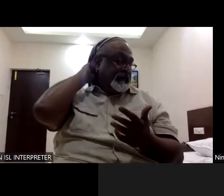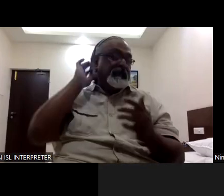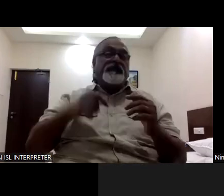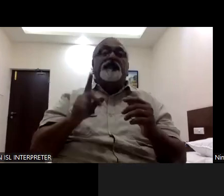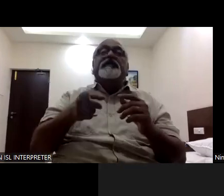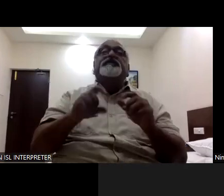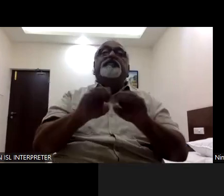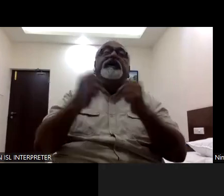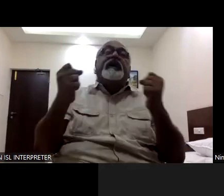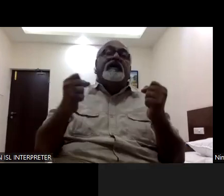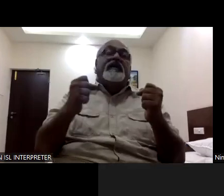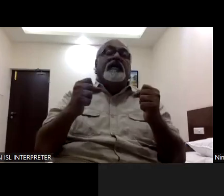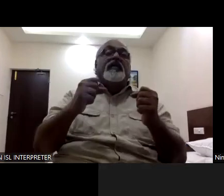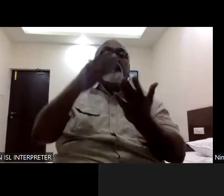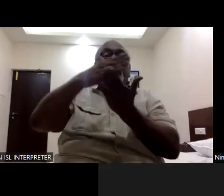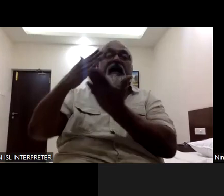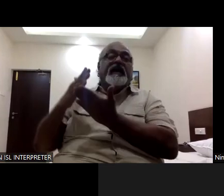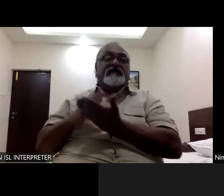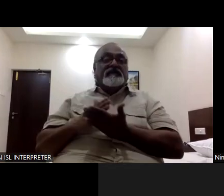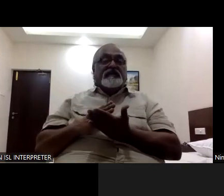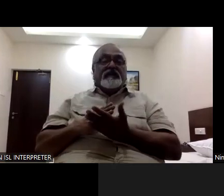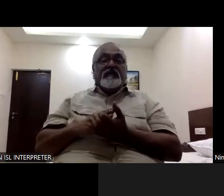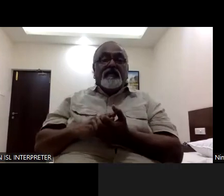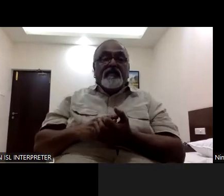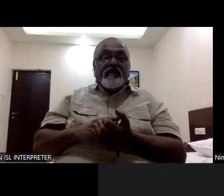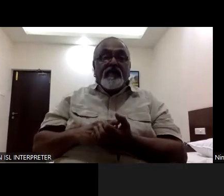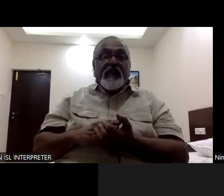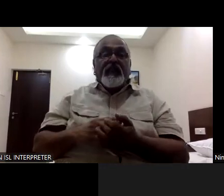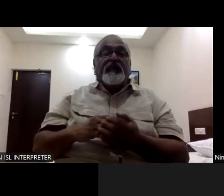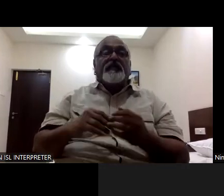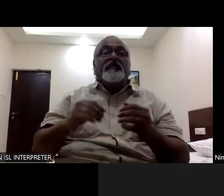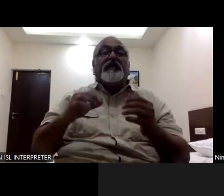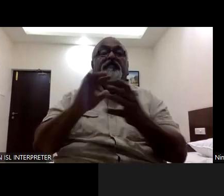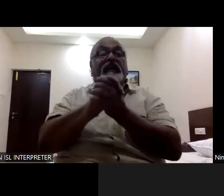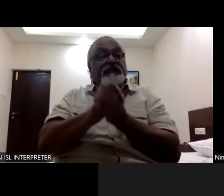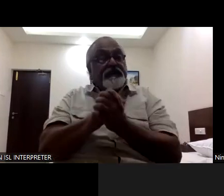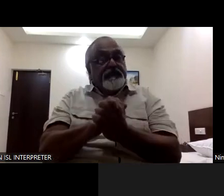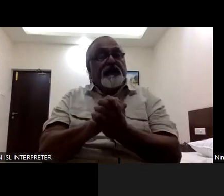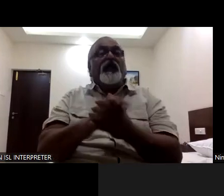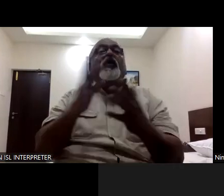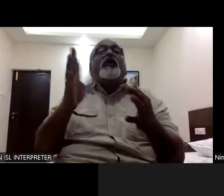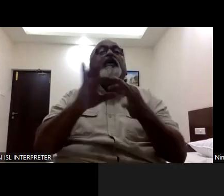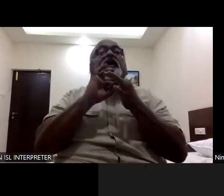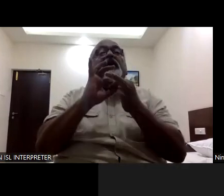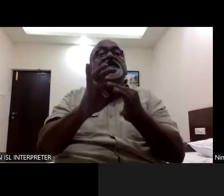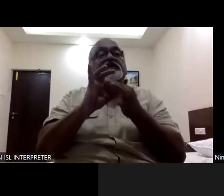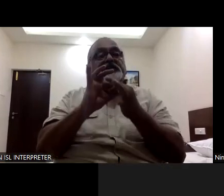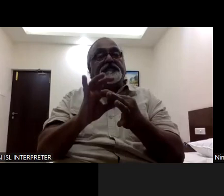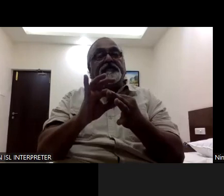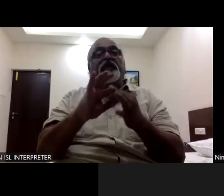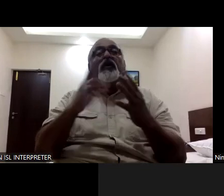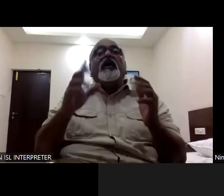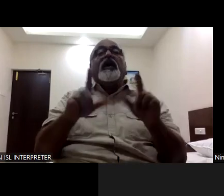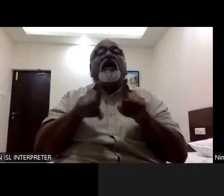and you bond in a friendship as a value, as a relationship, whether you are becoming at a personal relationship